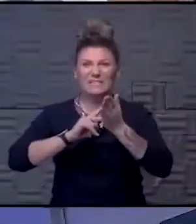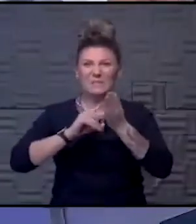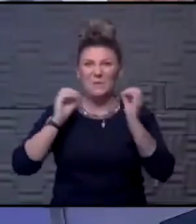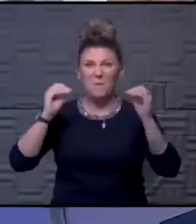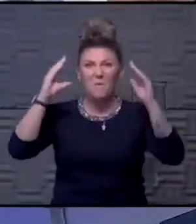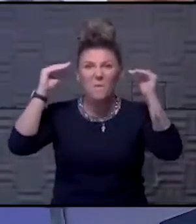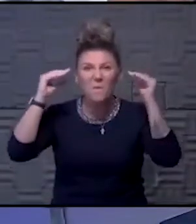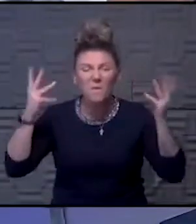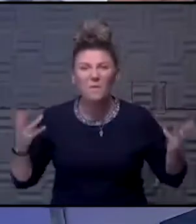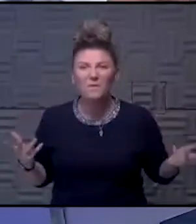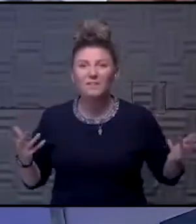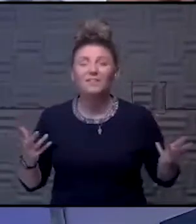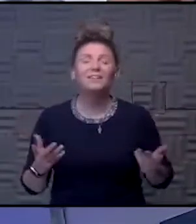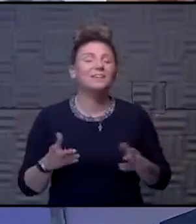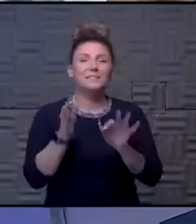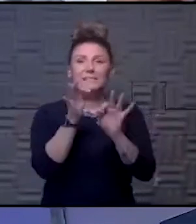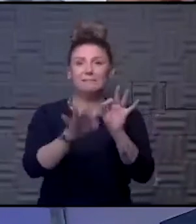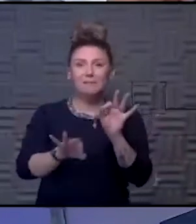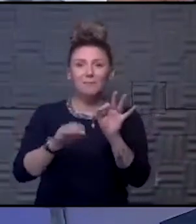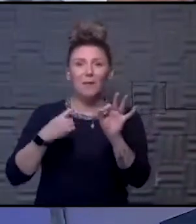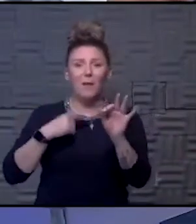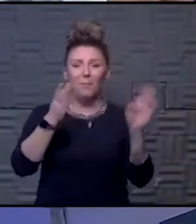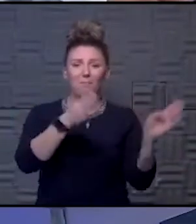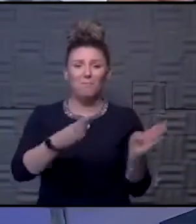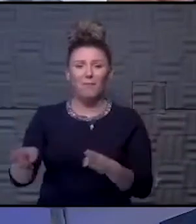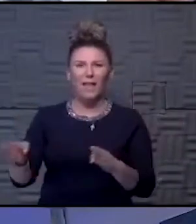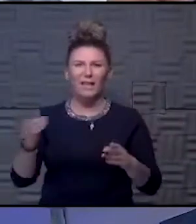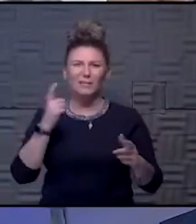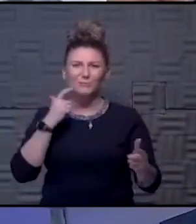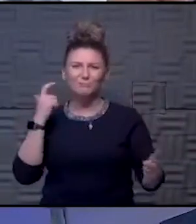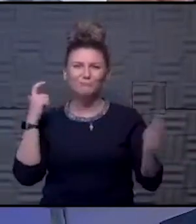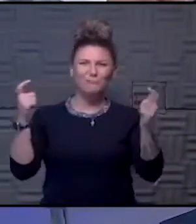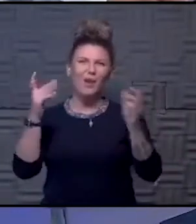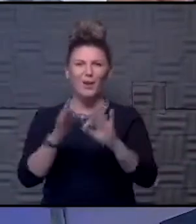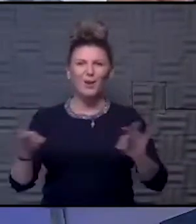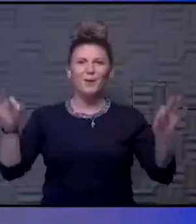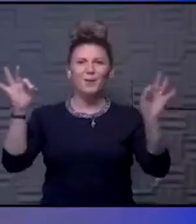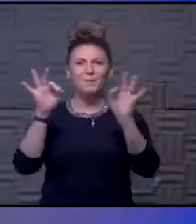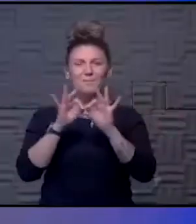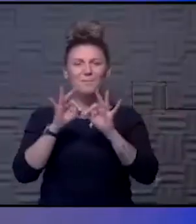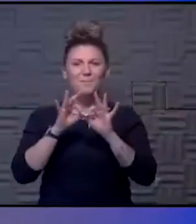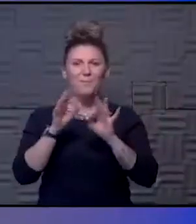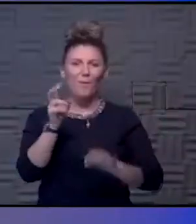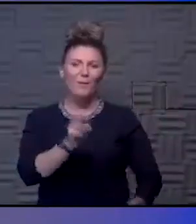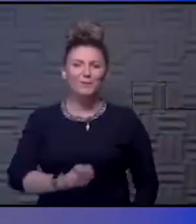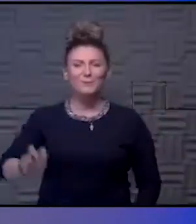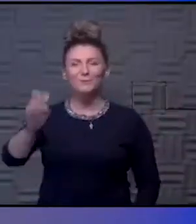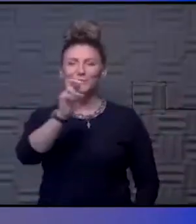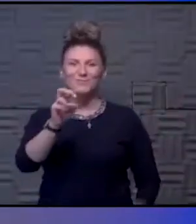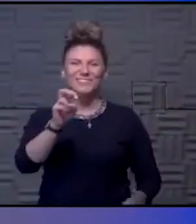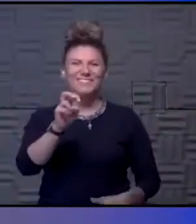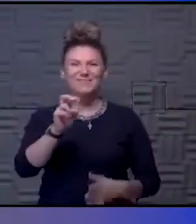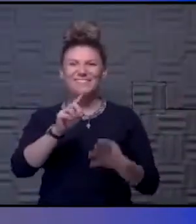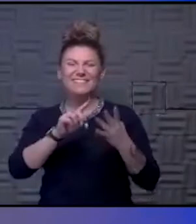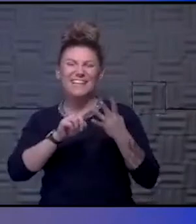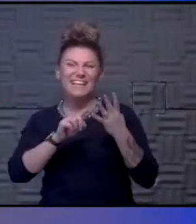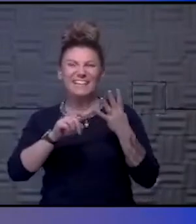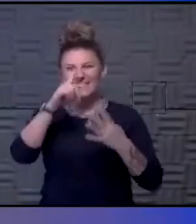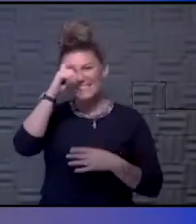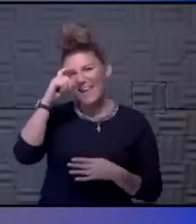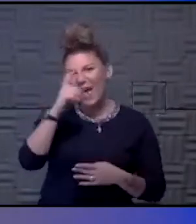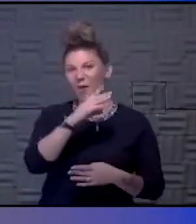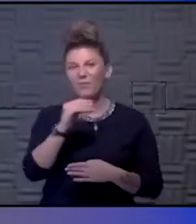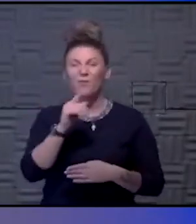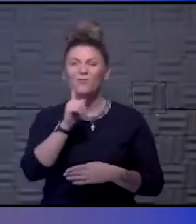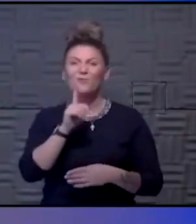I'm sure, to keep it simple, I'm planning some major trips and enjoyment late summer, early fall. My ability to